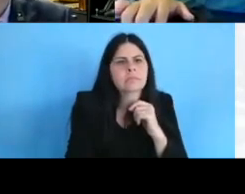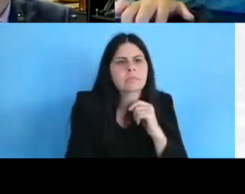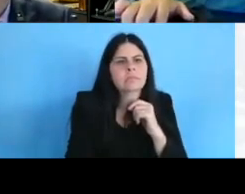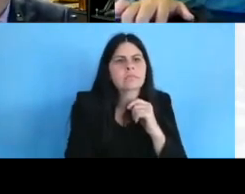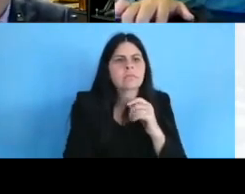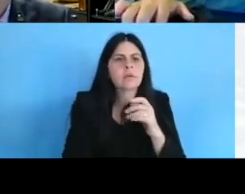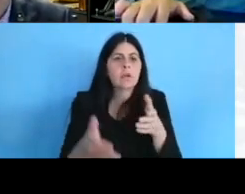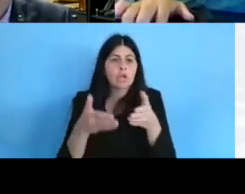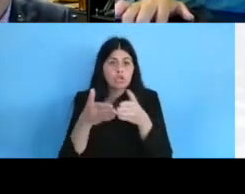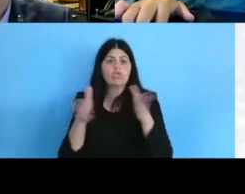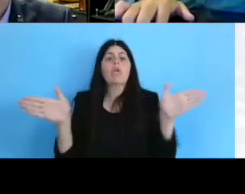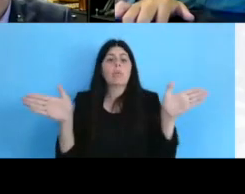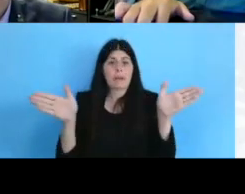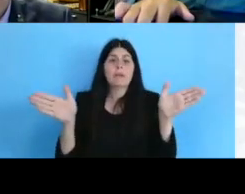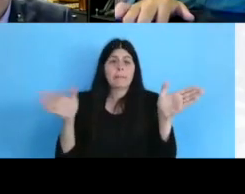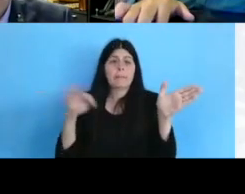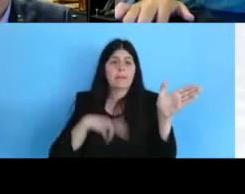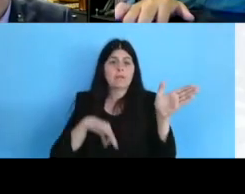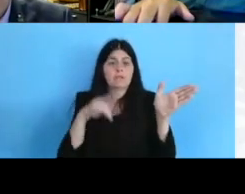Again, as you read through the bullets,